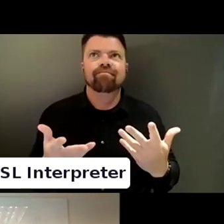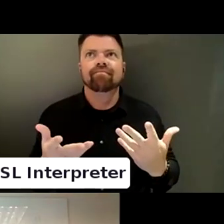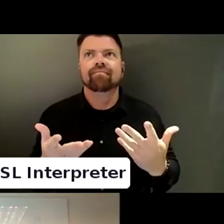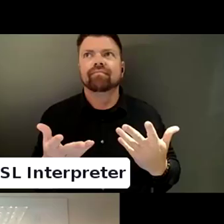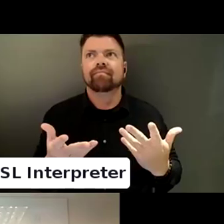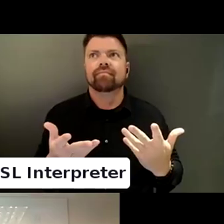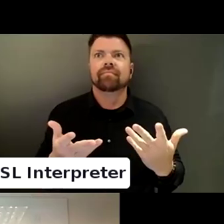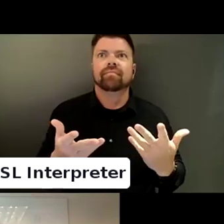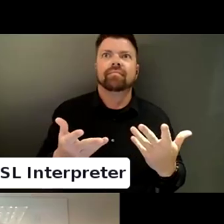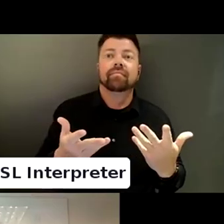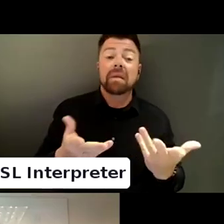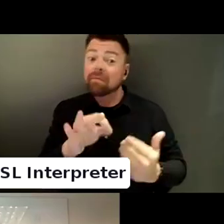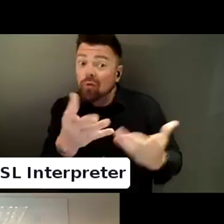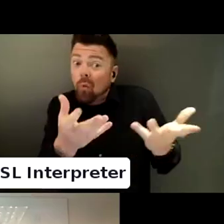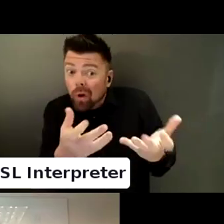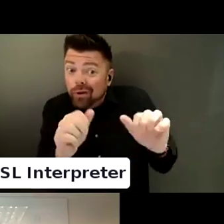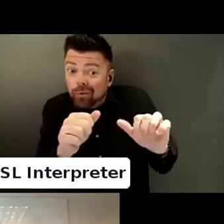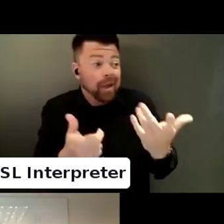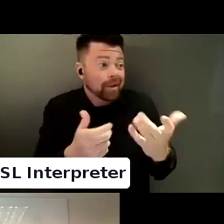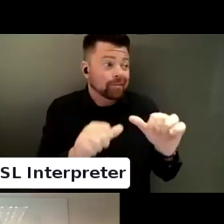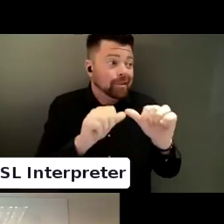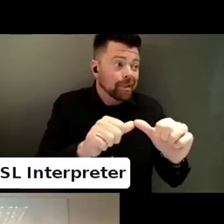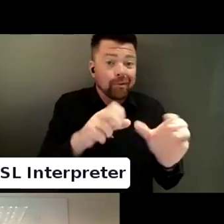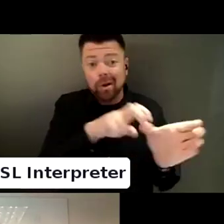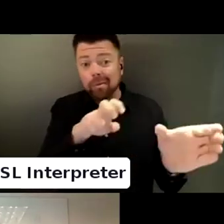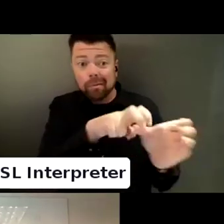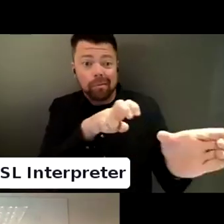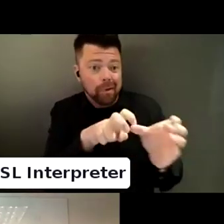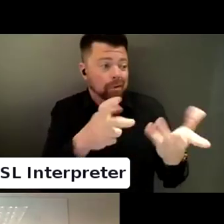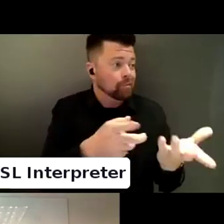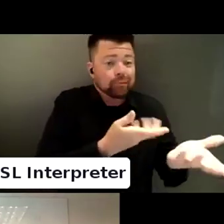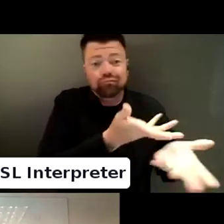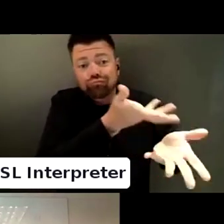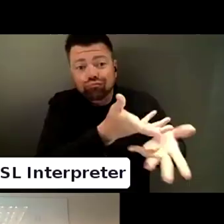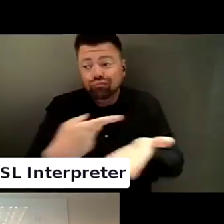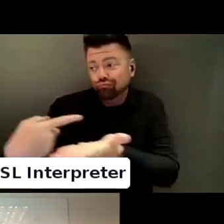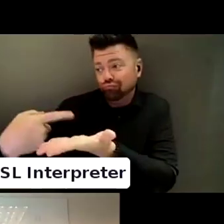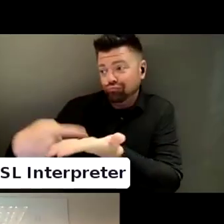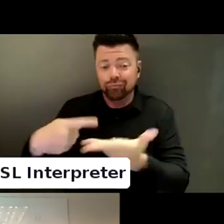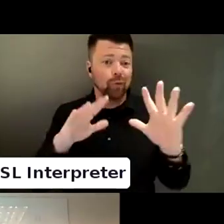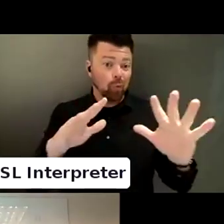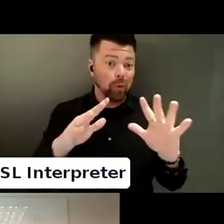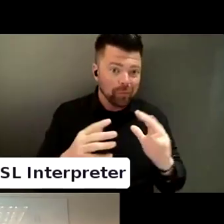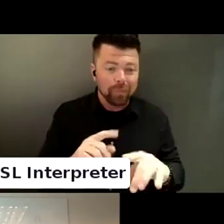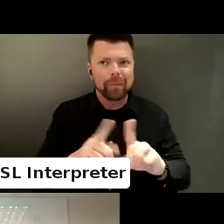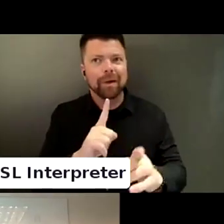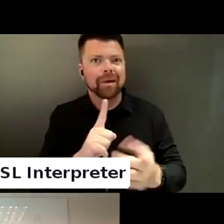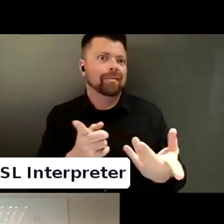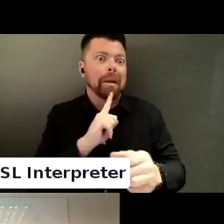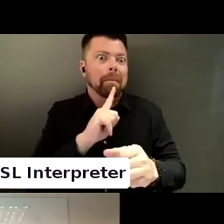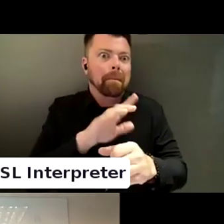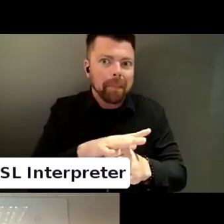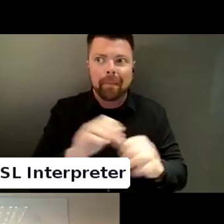conversation, unless of course you want it to be. You could drop in, drop out. I love it. It's wonderful. Some of the questions that I have from